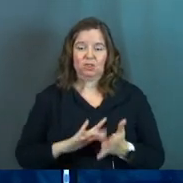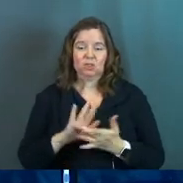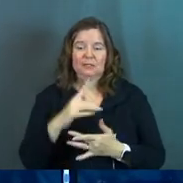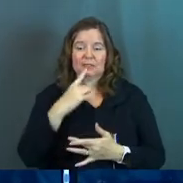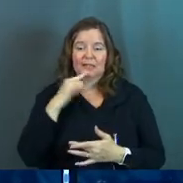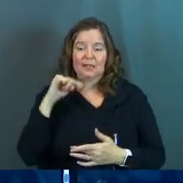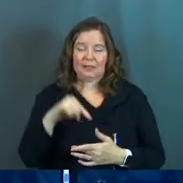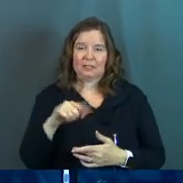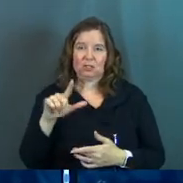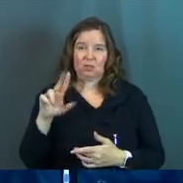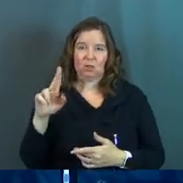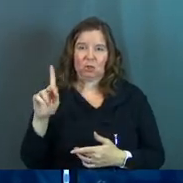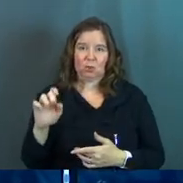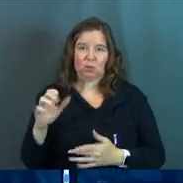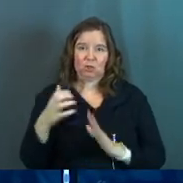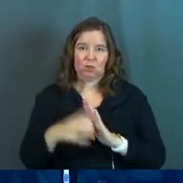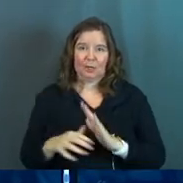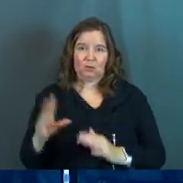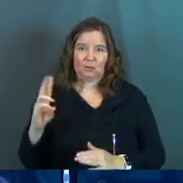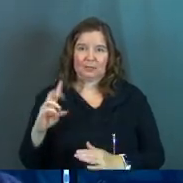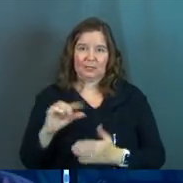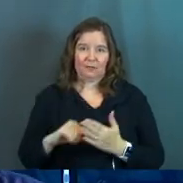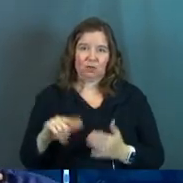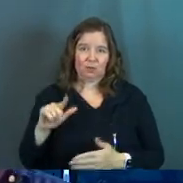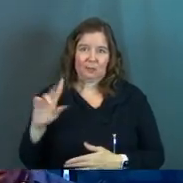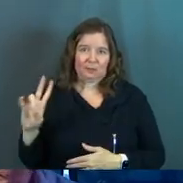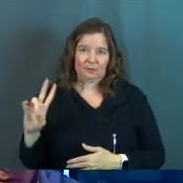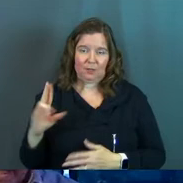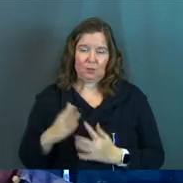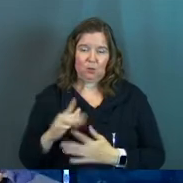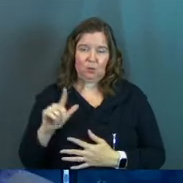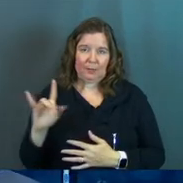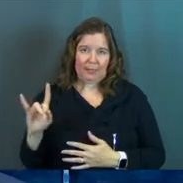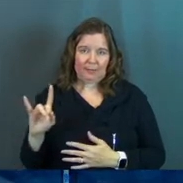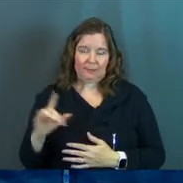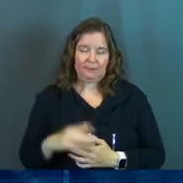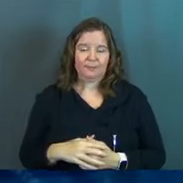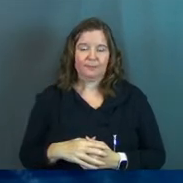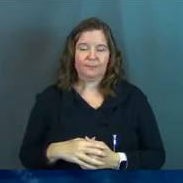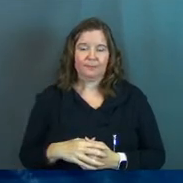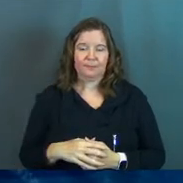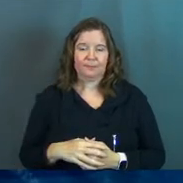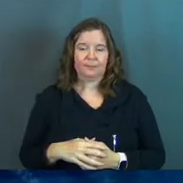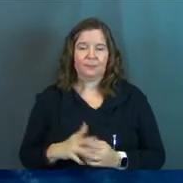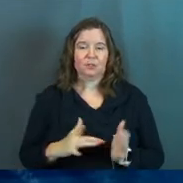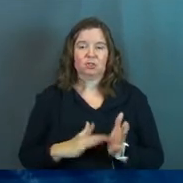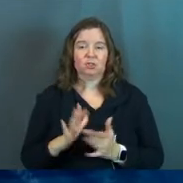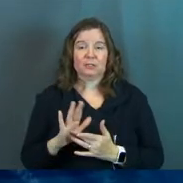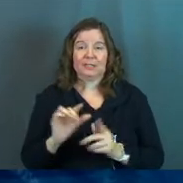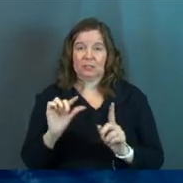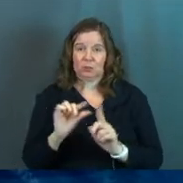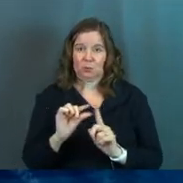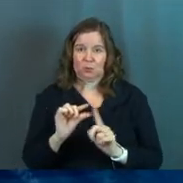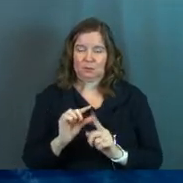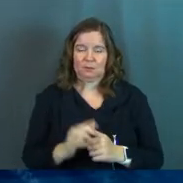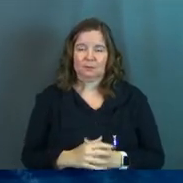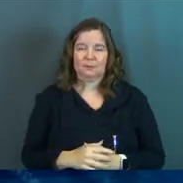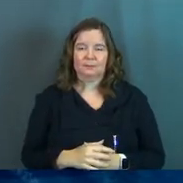Jesus says this. This is Luke chapter 6, verse 27 through 28. Jesus' words.